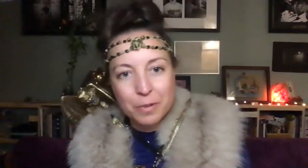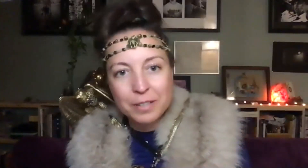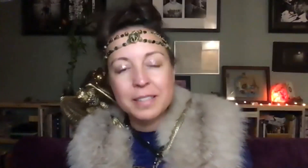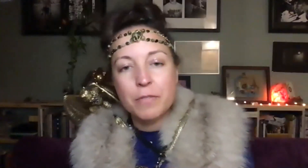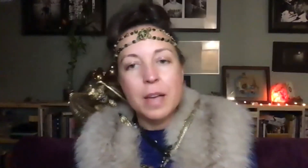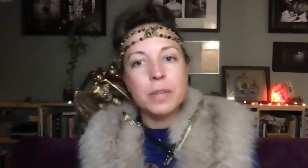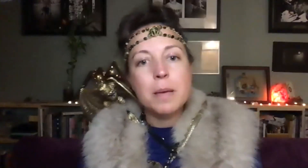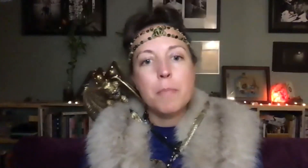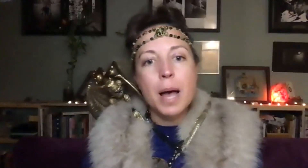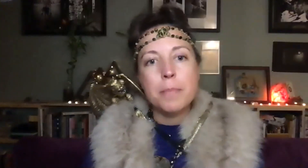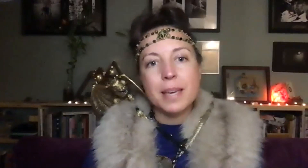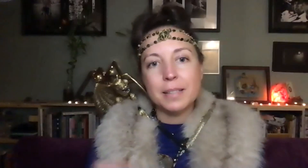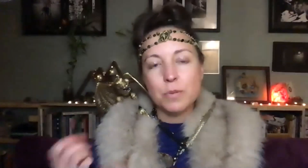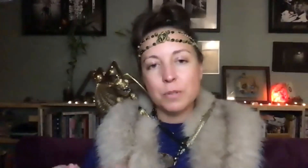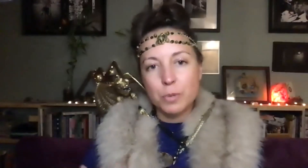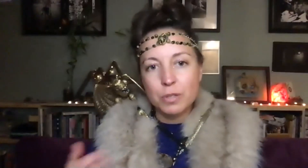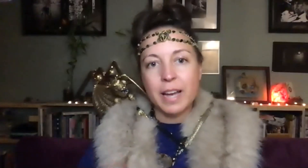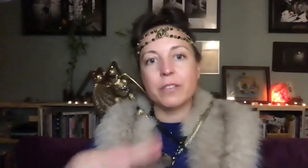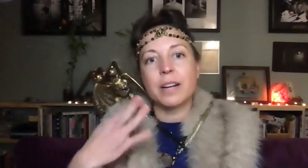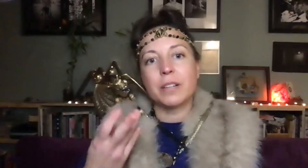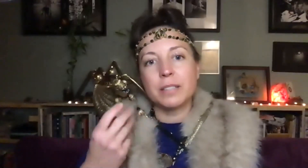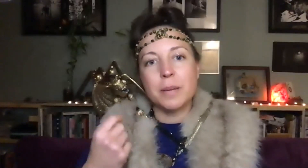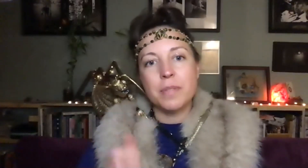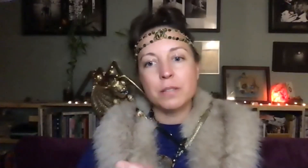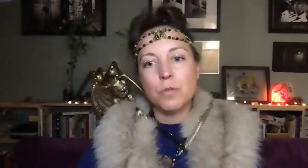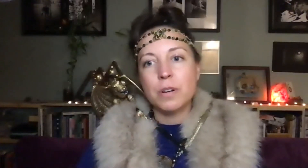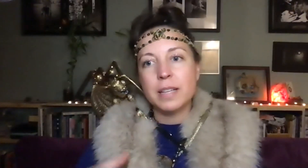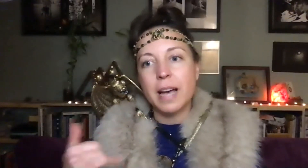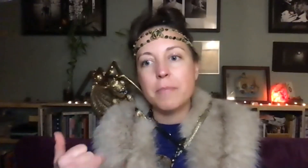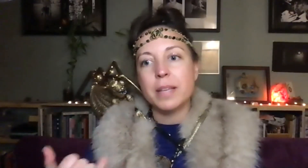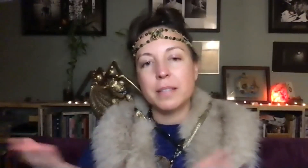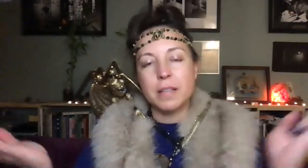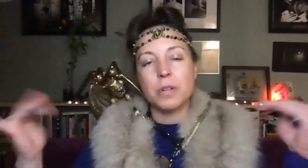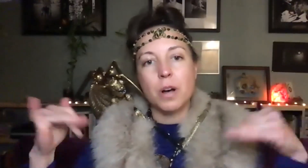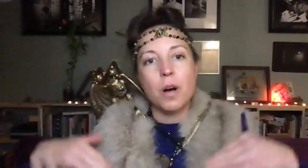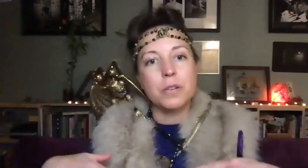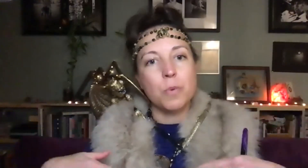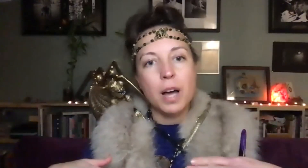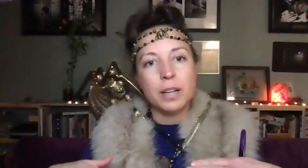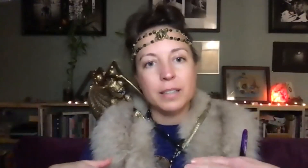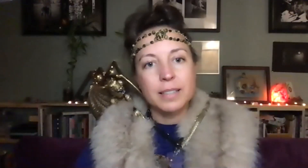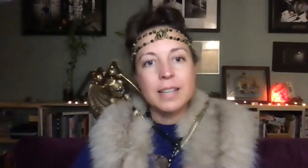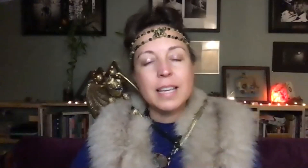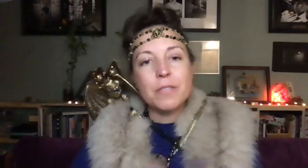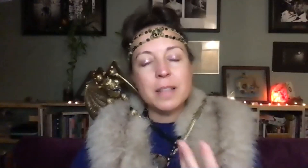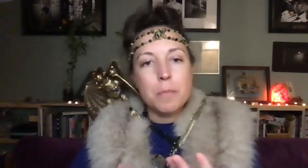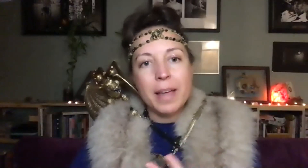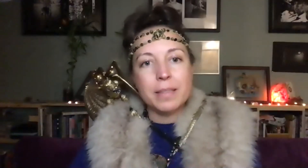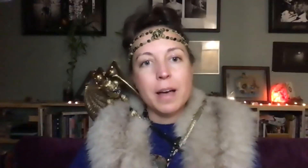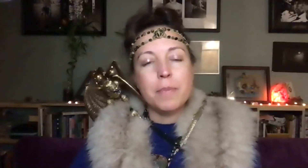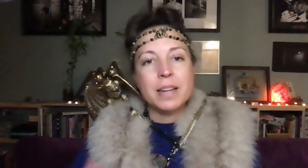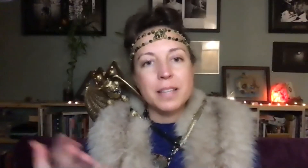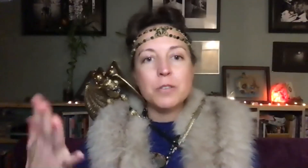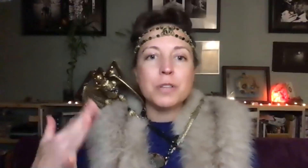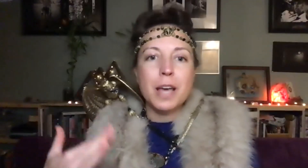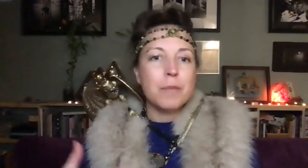than everyone else in the family. But because he was a pearl diver and I'd heard some of these stories, I basically would go underwater, even in the